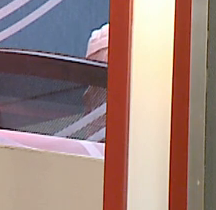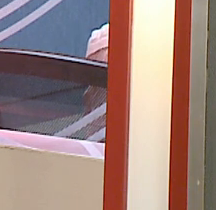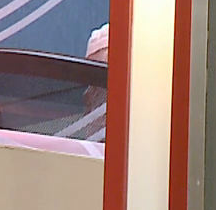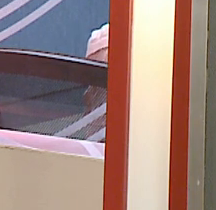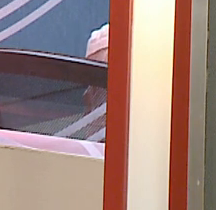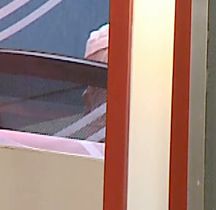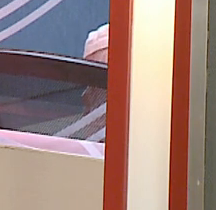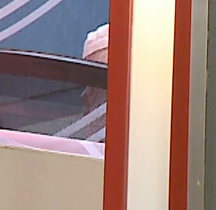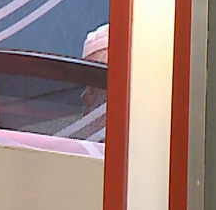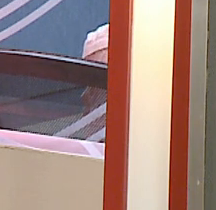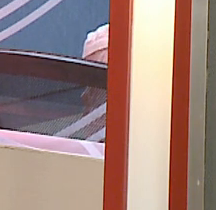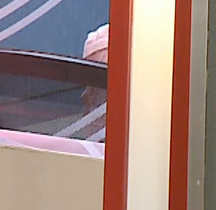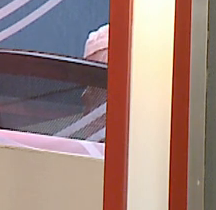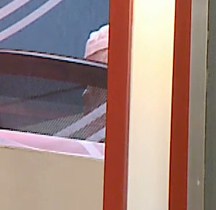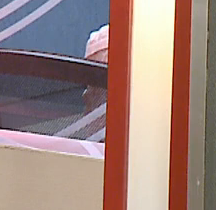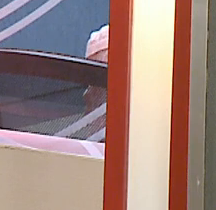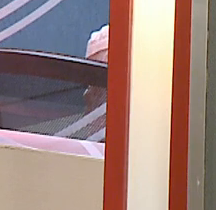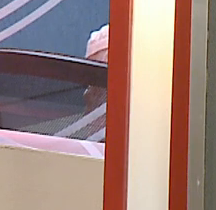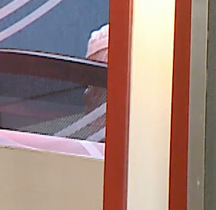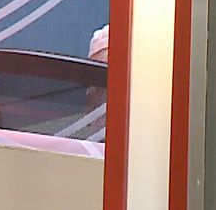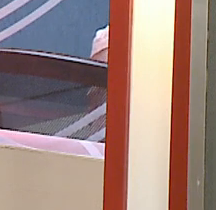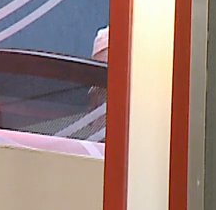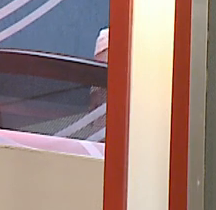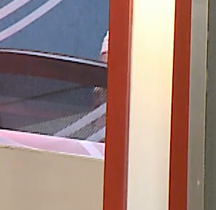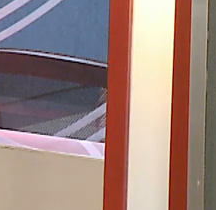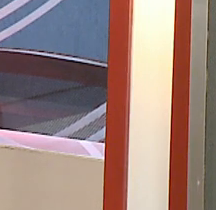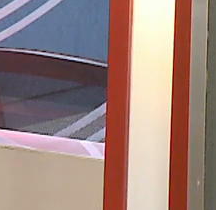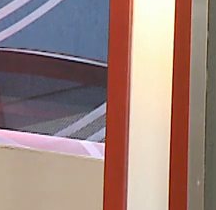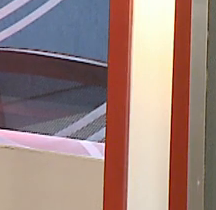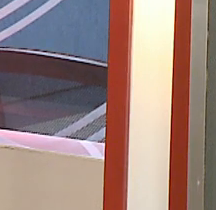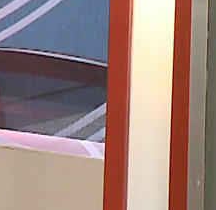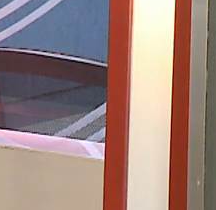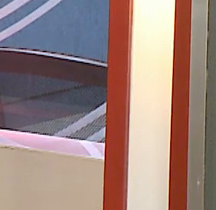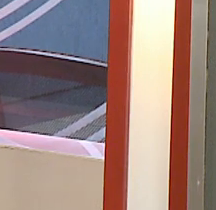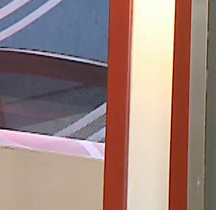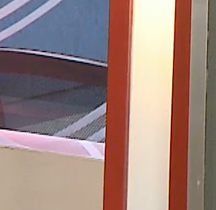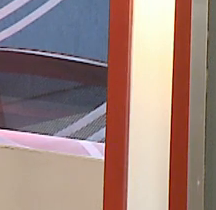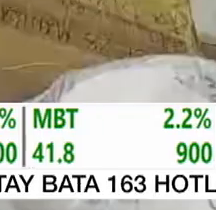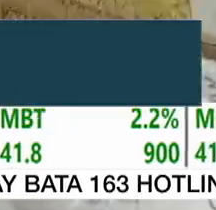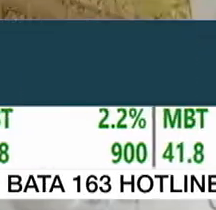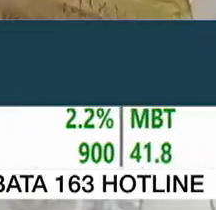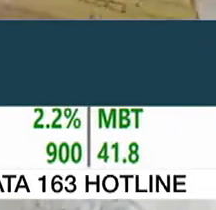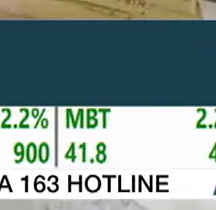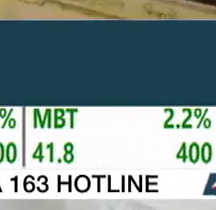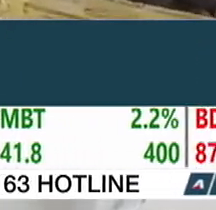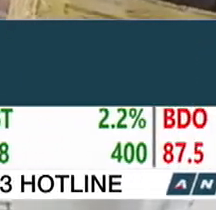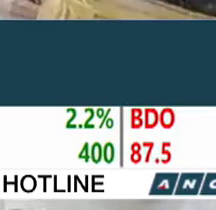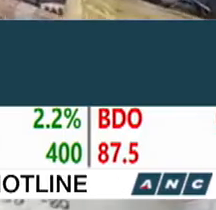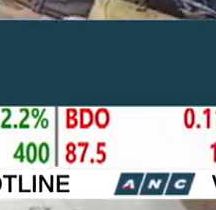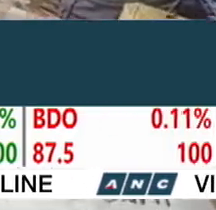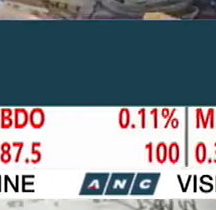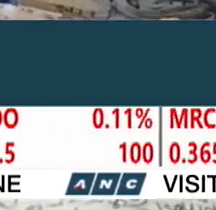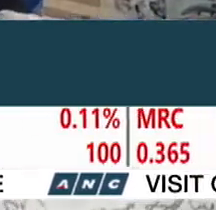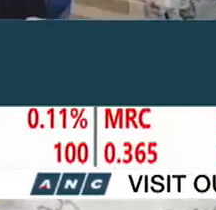of narcotics in Cavite. Michael Deliso is on the line to tell us more. Mike, go ahead. Yes, Kabina, the Philippine Drug Enforcement